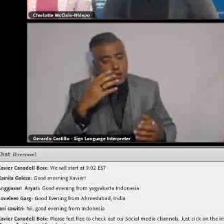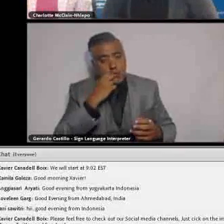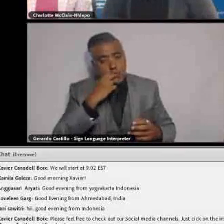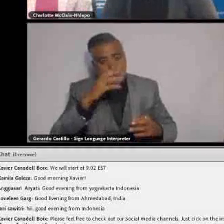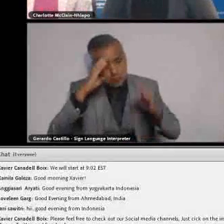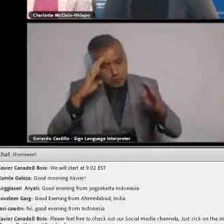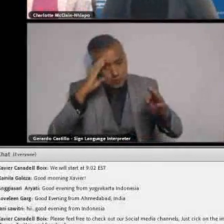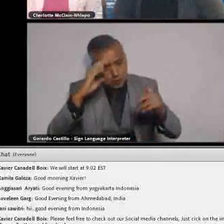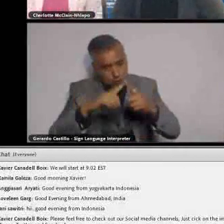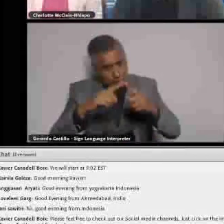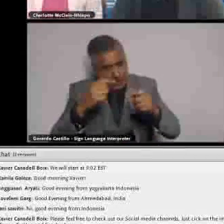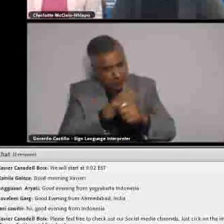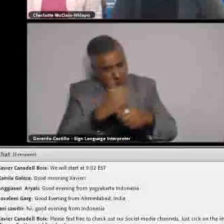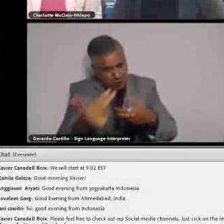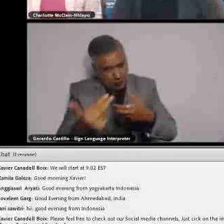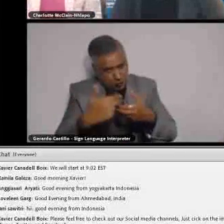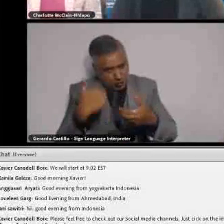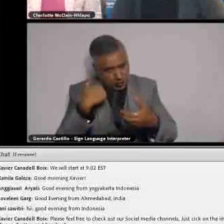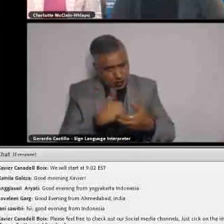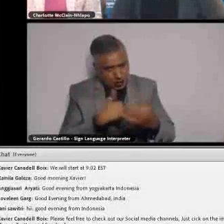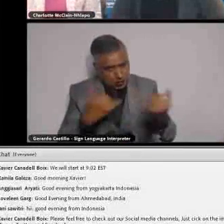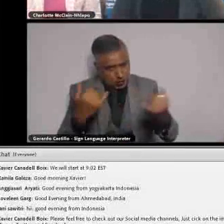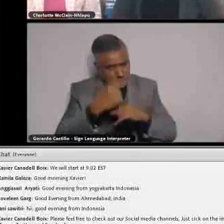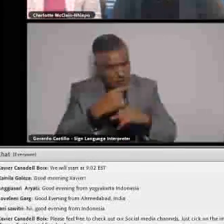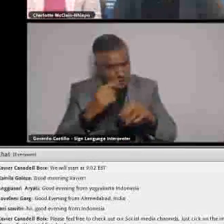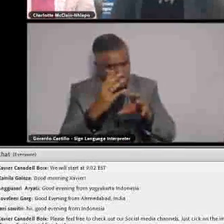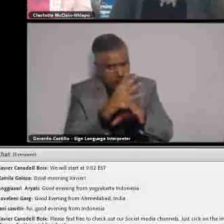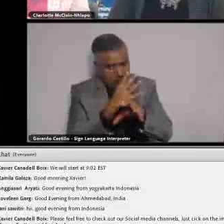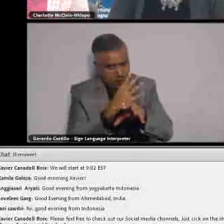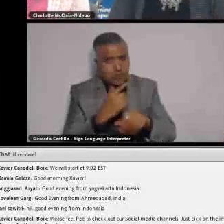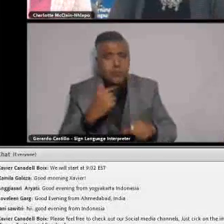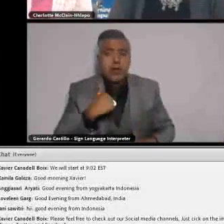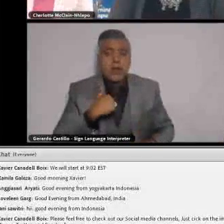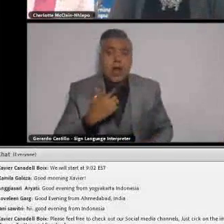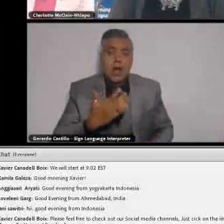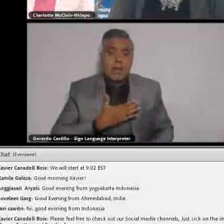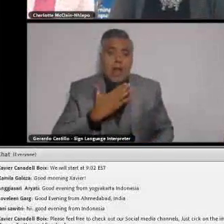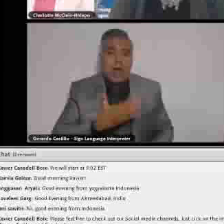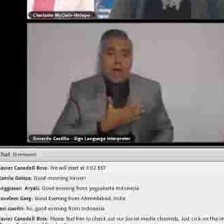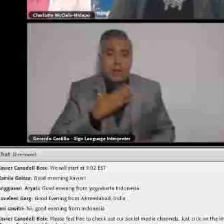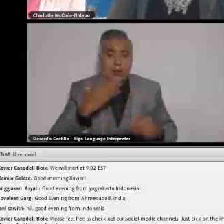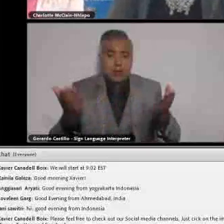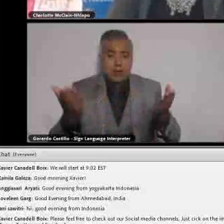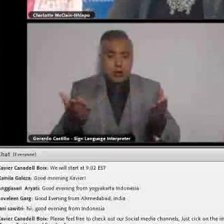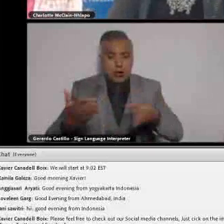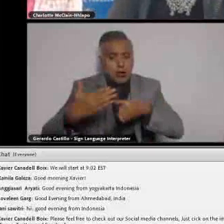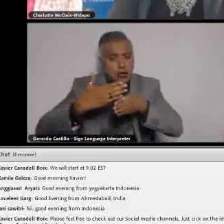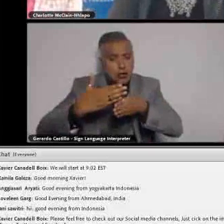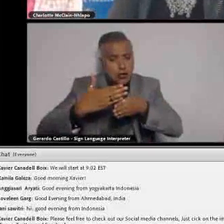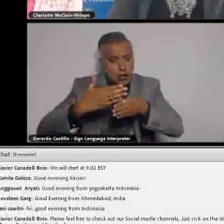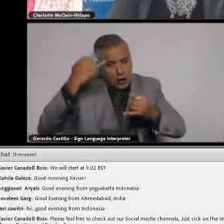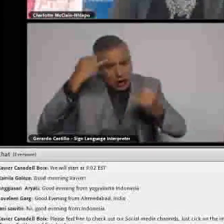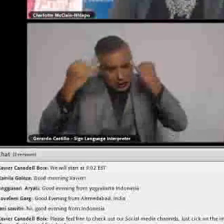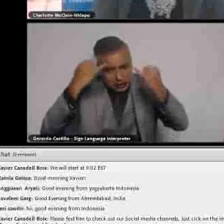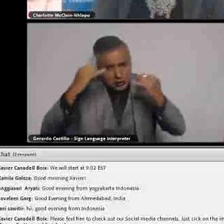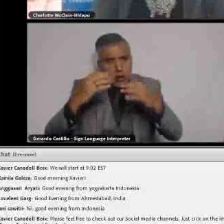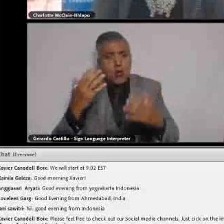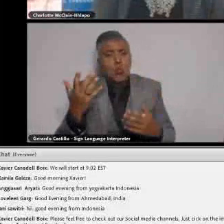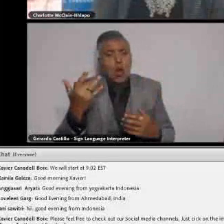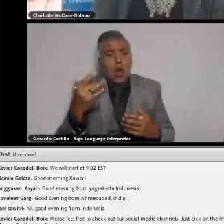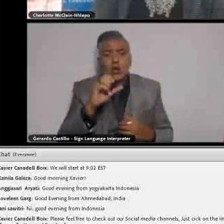everyone joining us today for this webinar. I'm really happy to be here with you today to share some ideas on why social